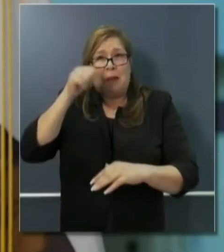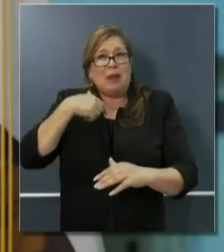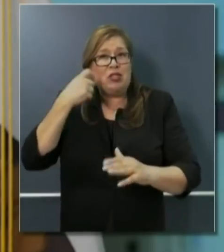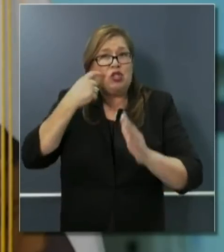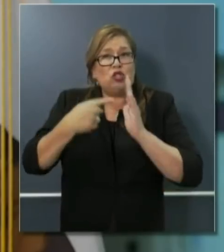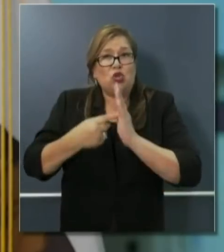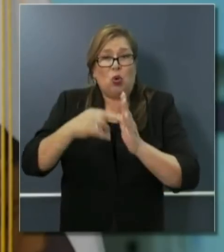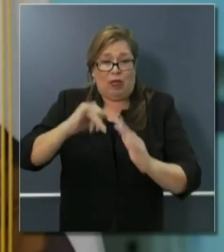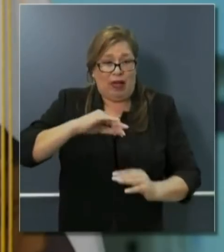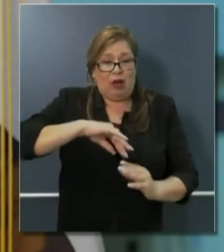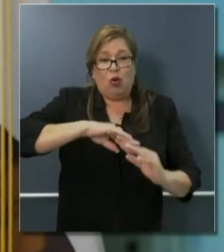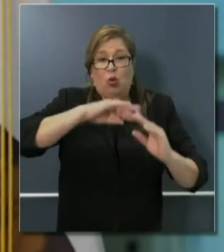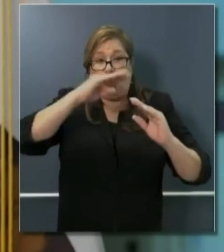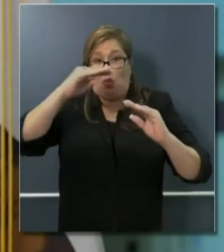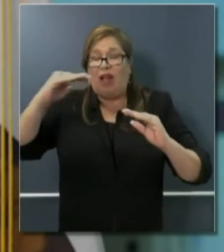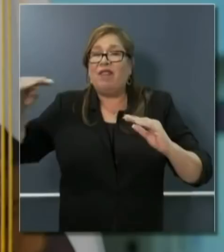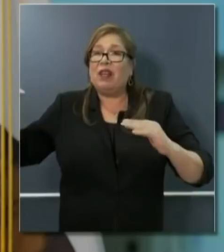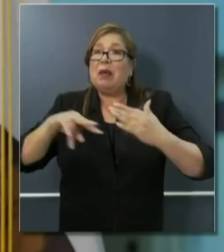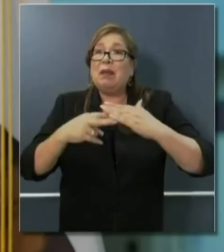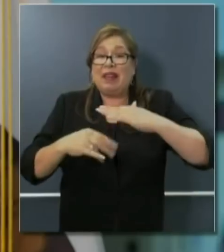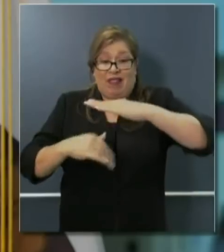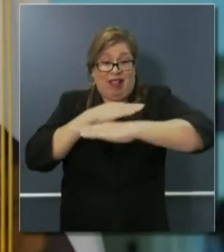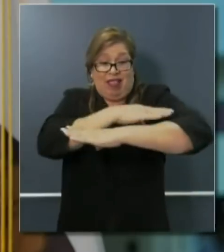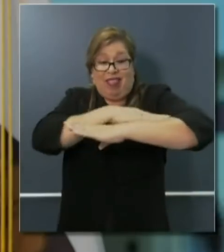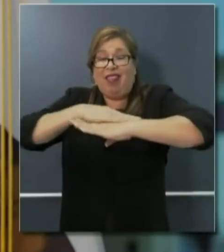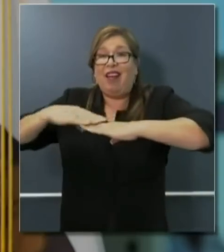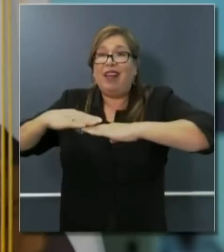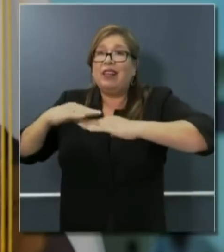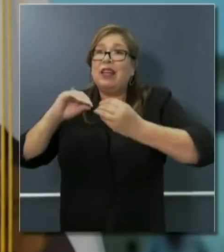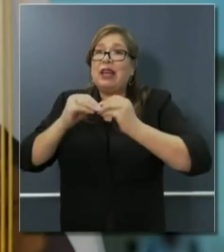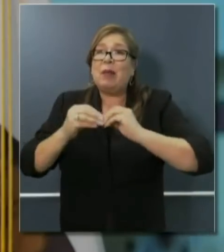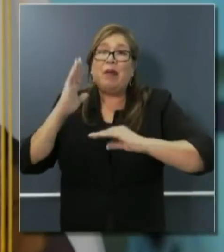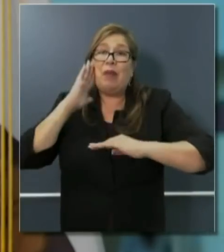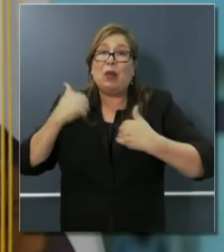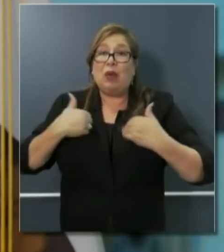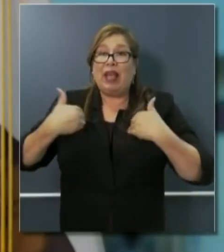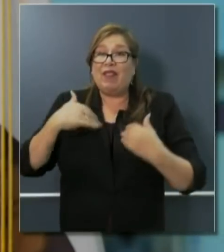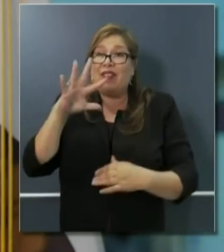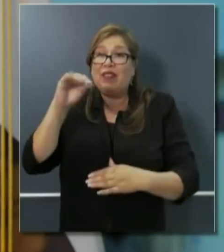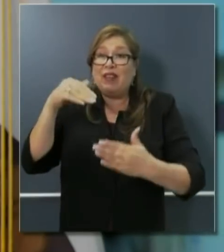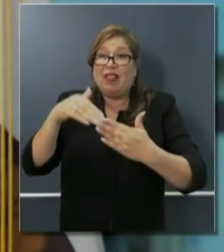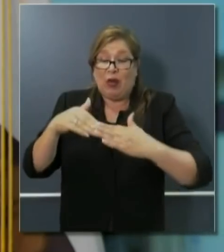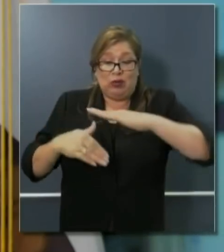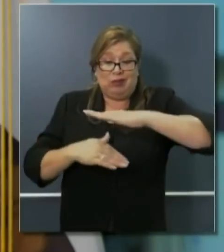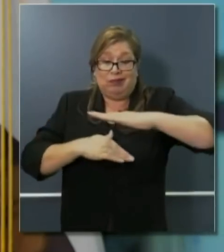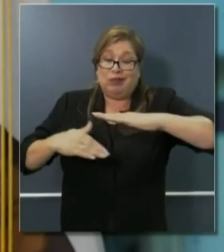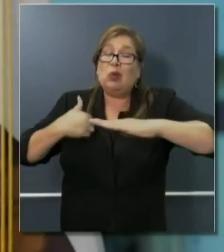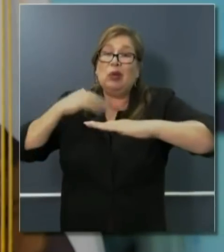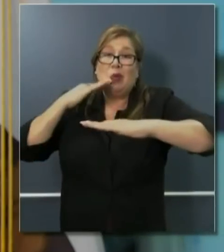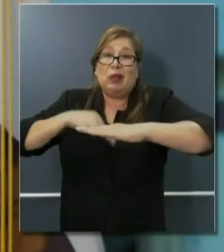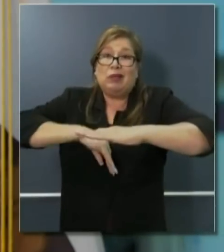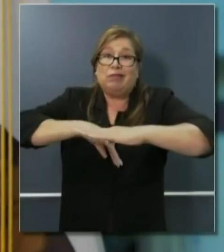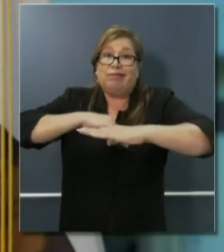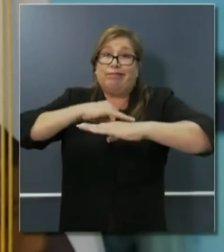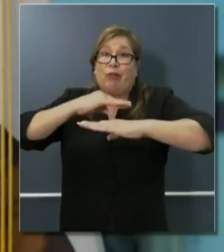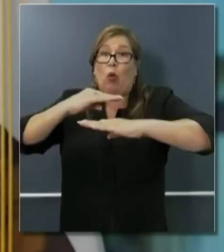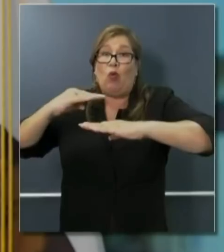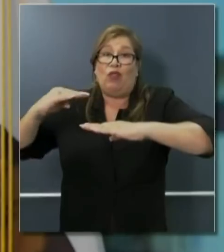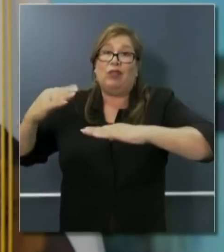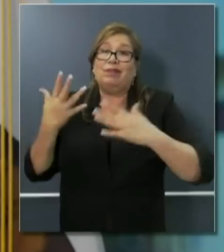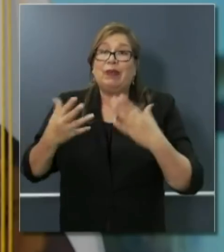model, we'll exceed that phase one surge capacity of 50,000 somewhere in the middle part of